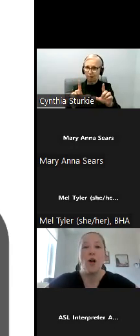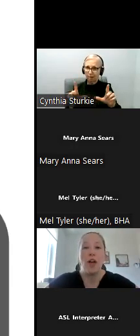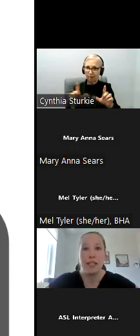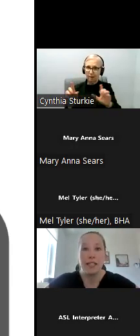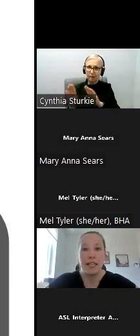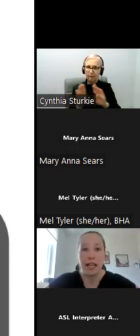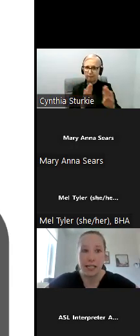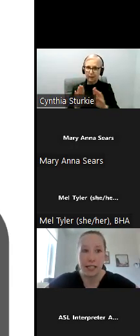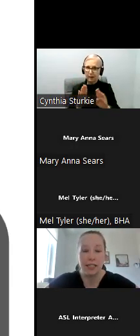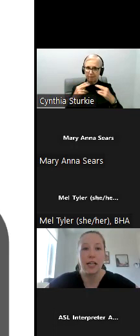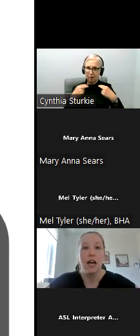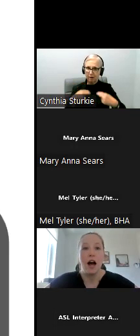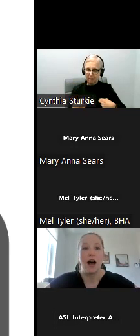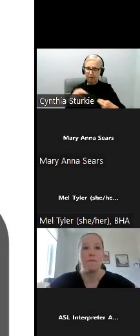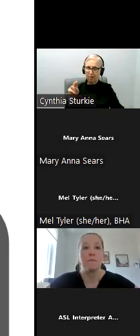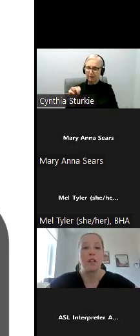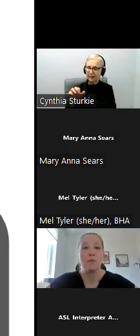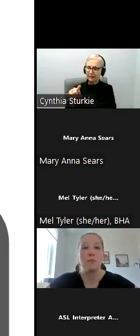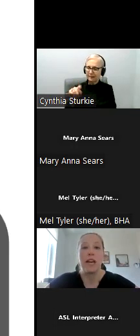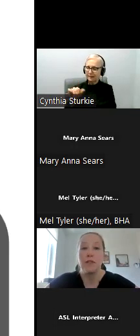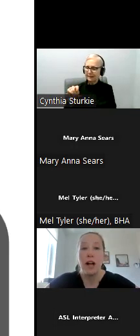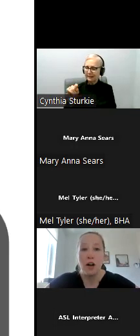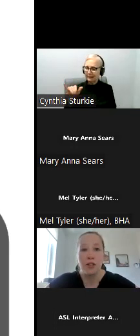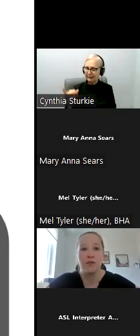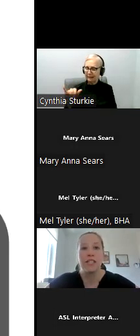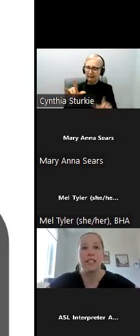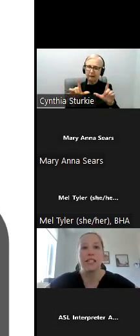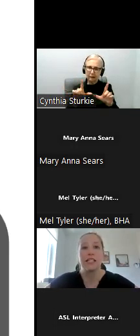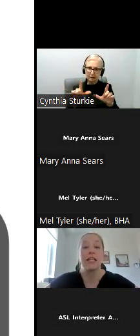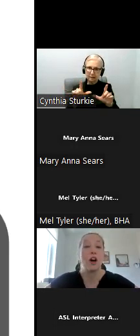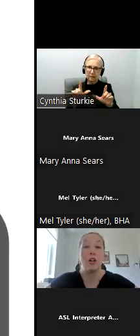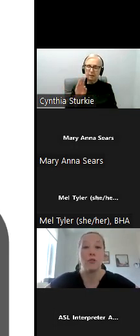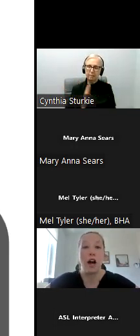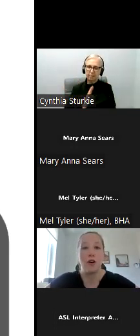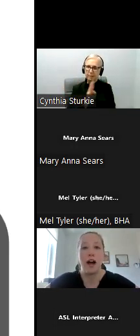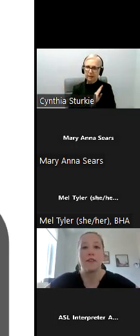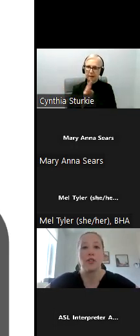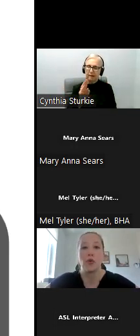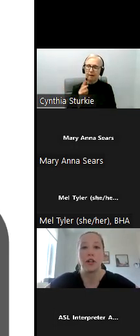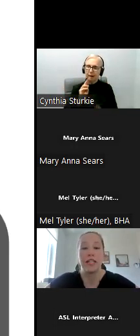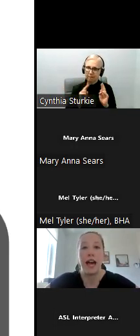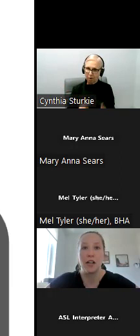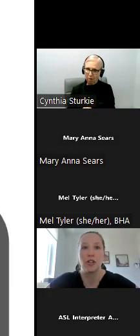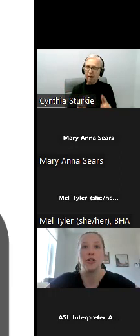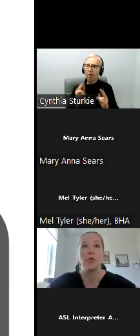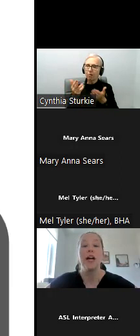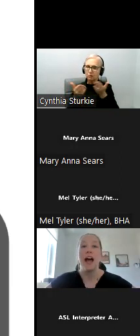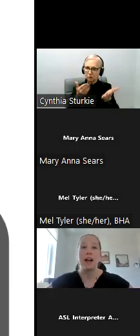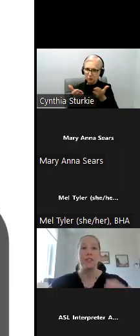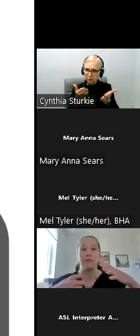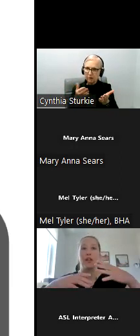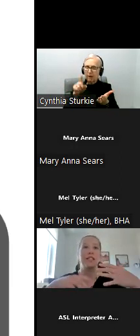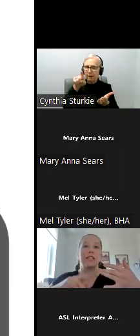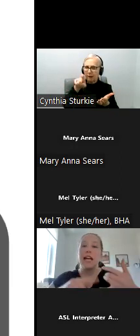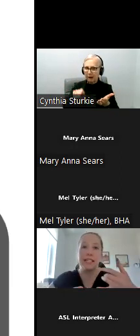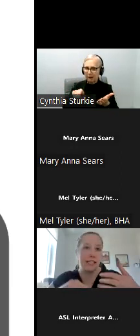Behavioral Health Entity License. Behavioral health services in Colorado have historically had to